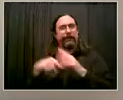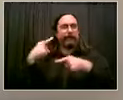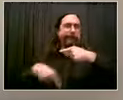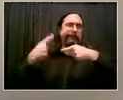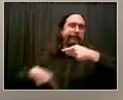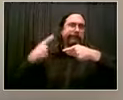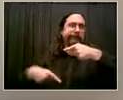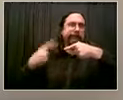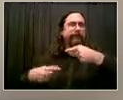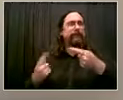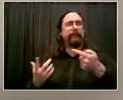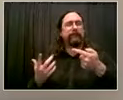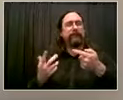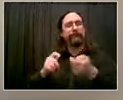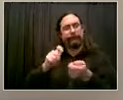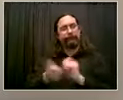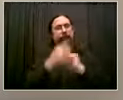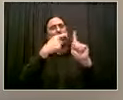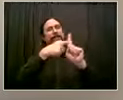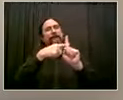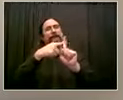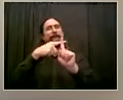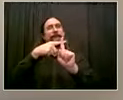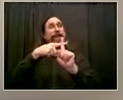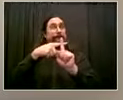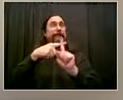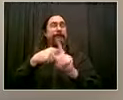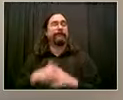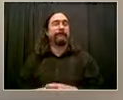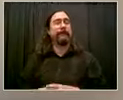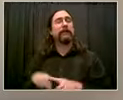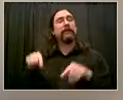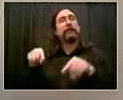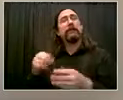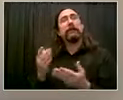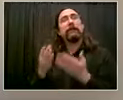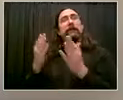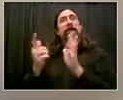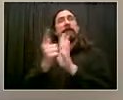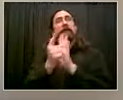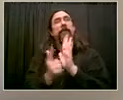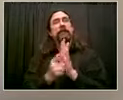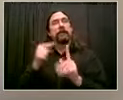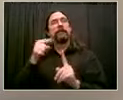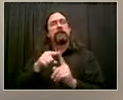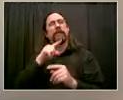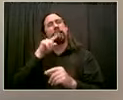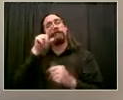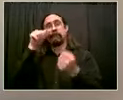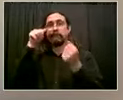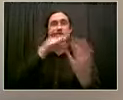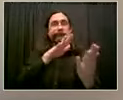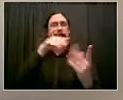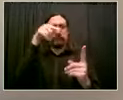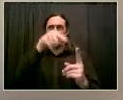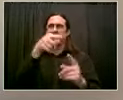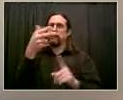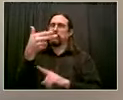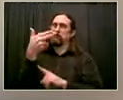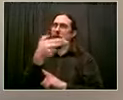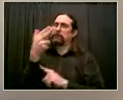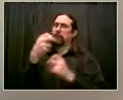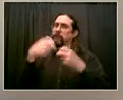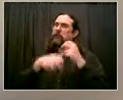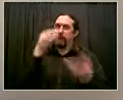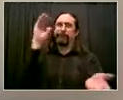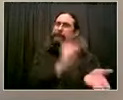partners, this is how we address gun violence. I want to thank you, Mr. Mayor, for leading the charge on this, you know, setting the model with the city. You